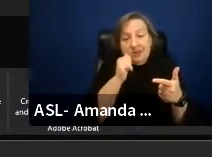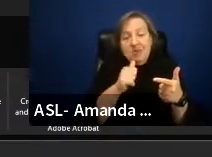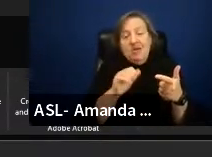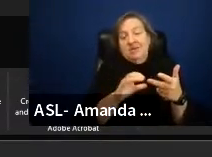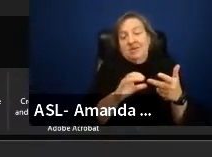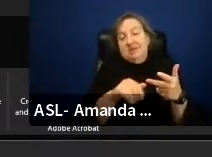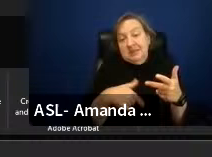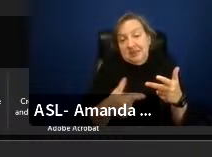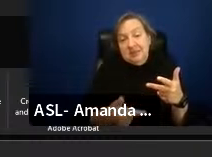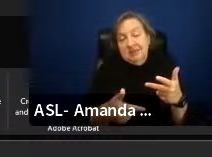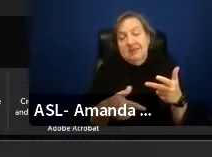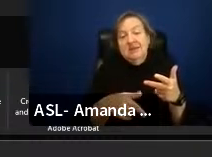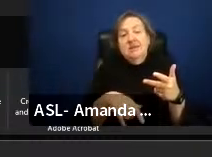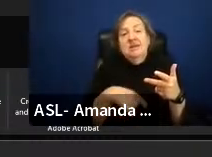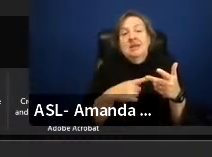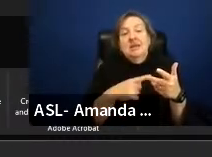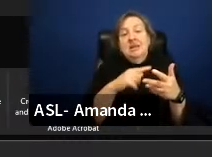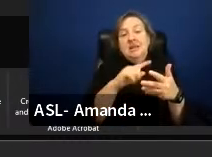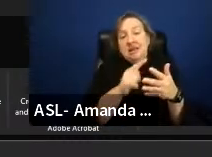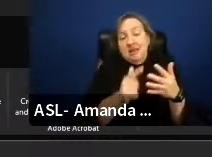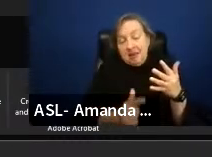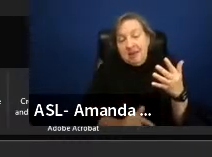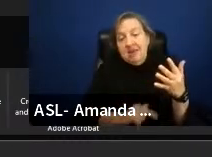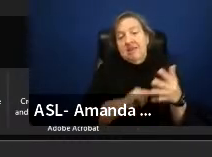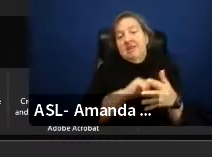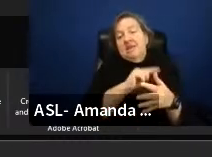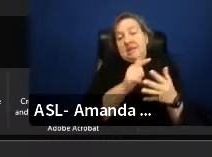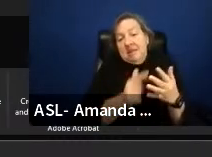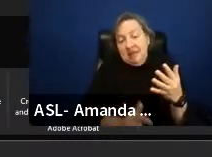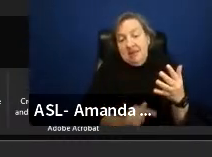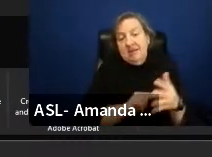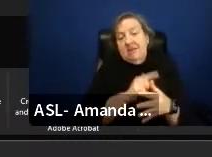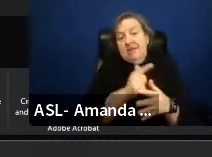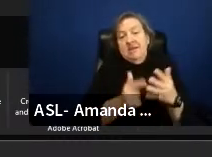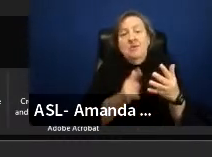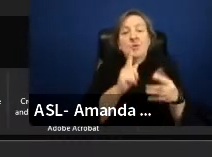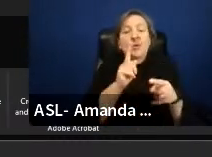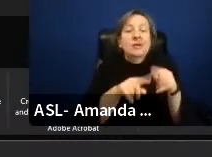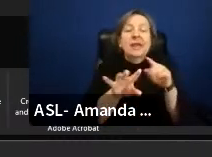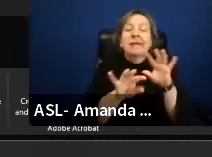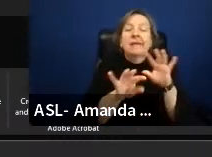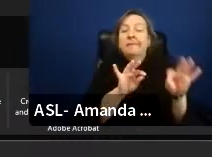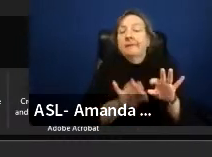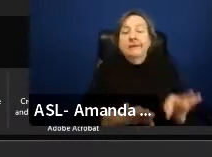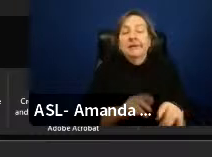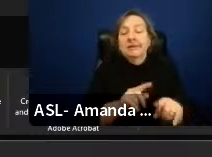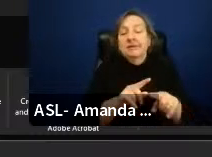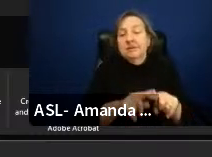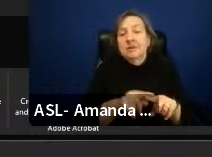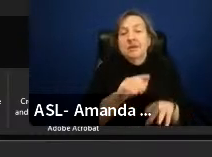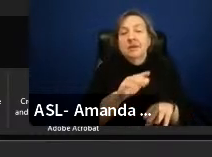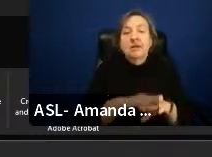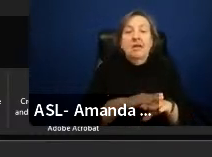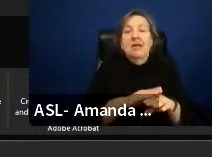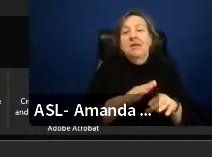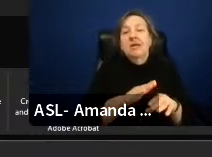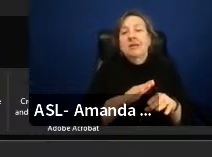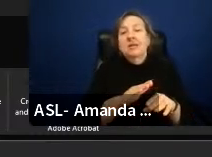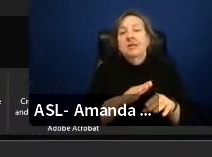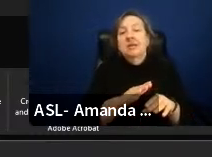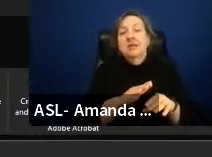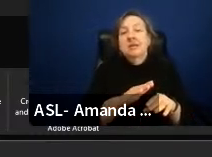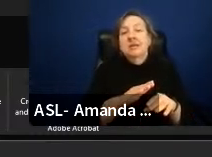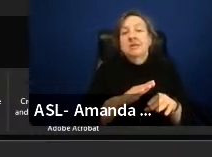day, and you go back to the top of the list. You can't cherry pick based on the quality that you think a